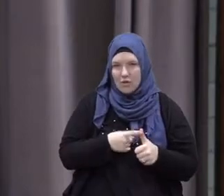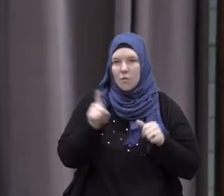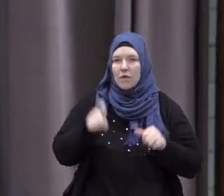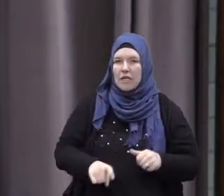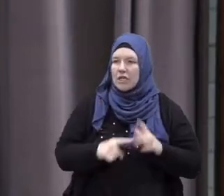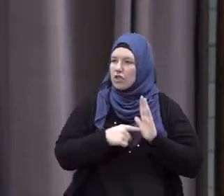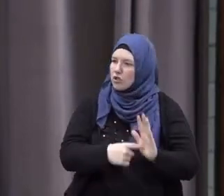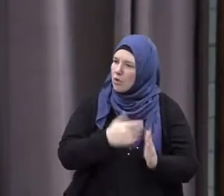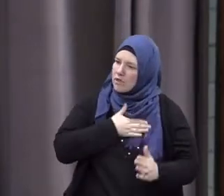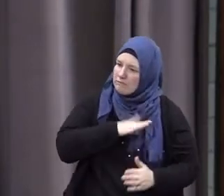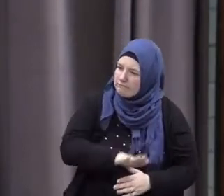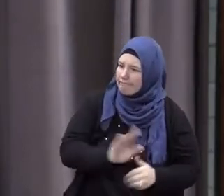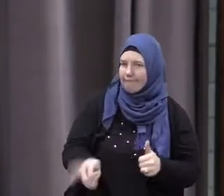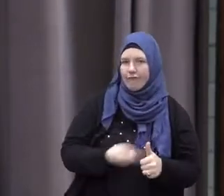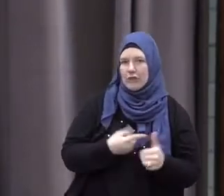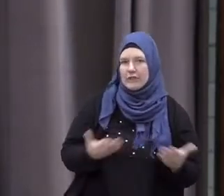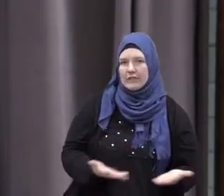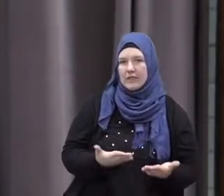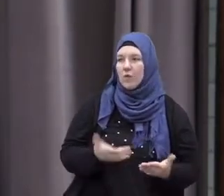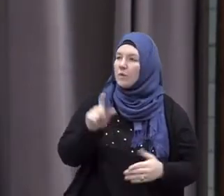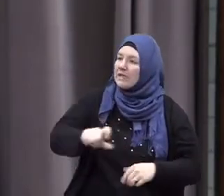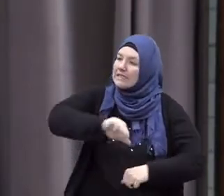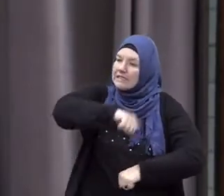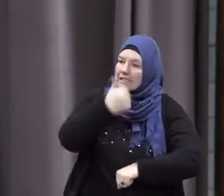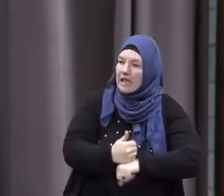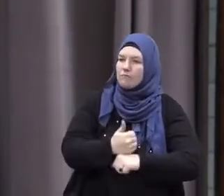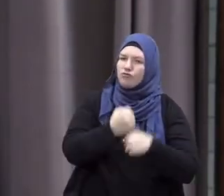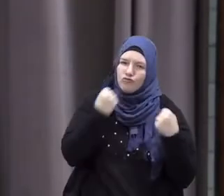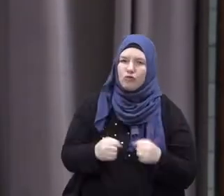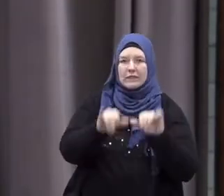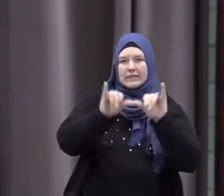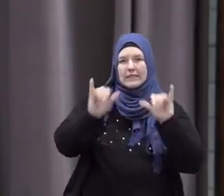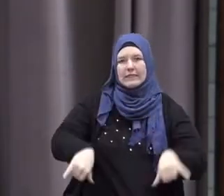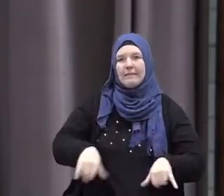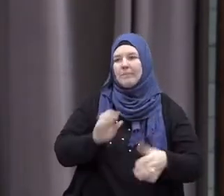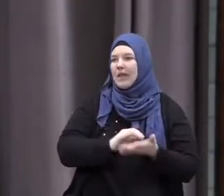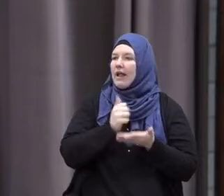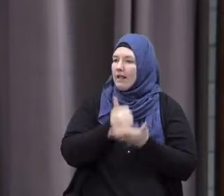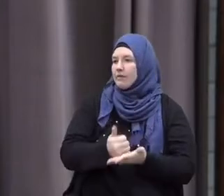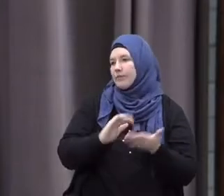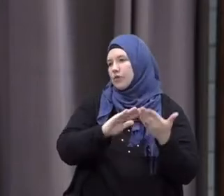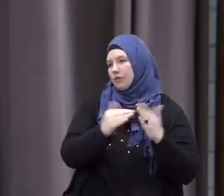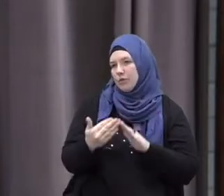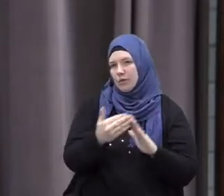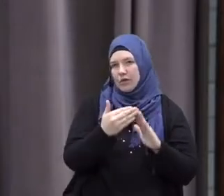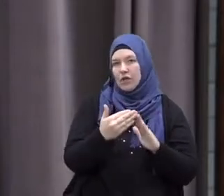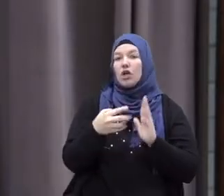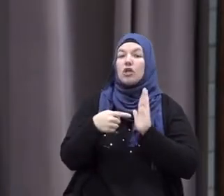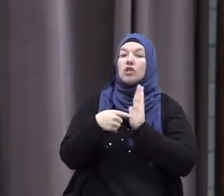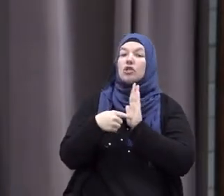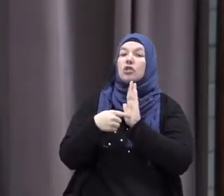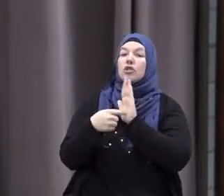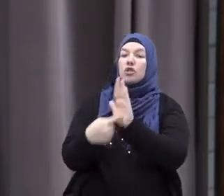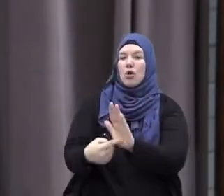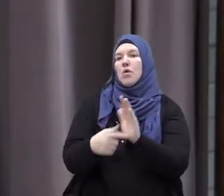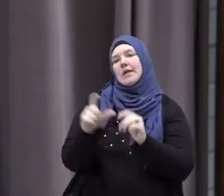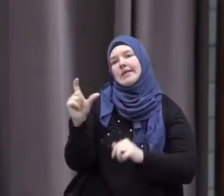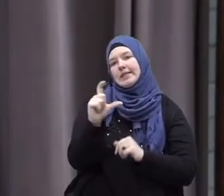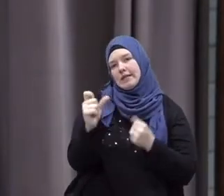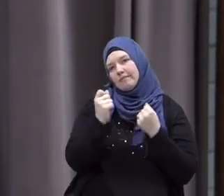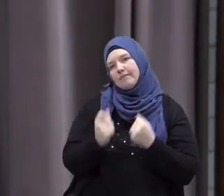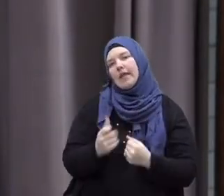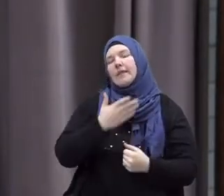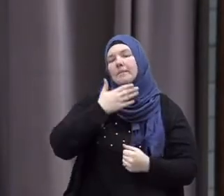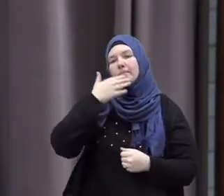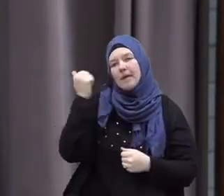need to be deliberate about setting up a system that helps the community show the best of Islam and